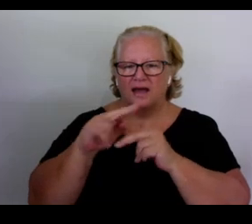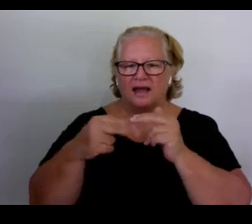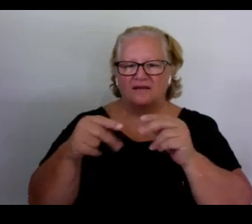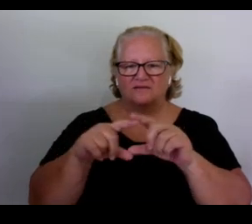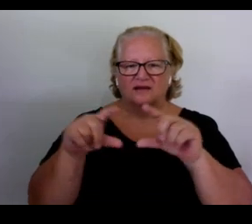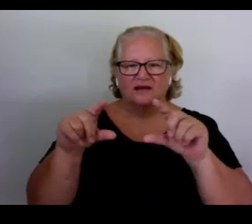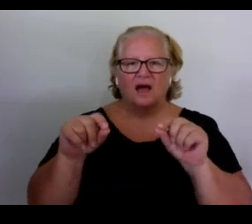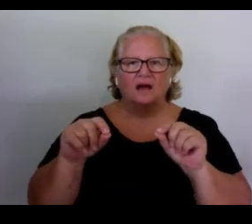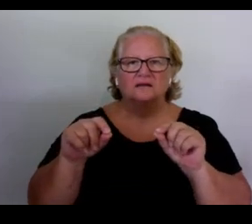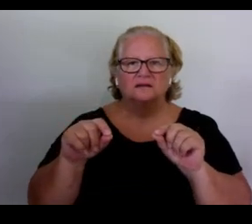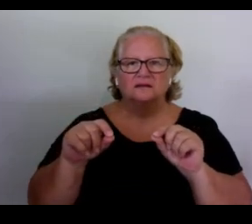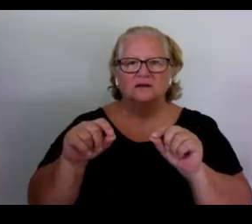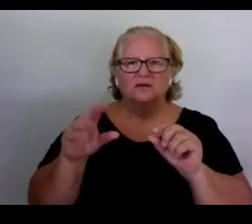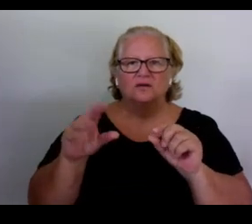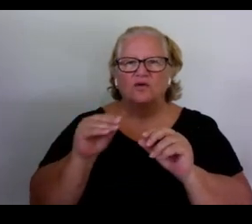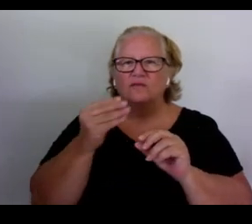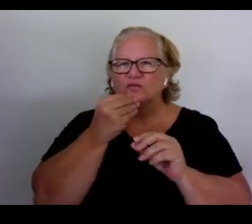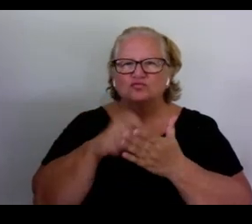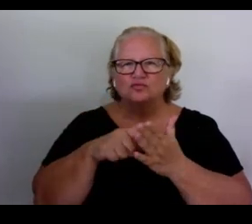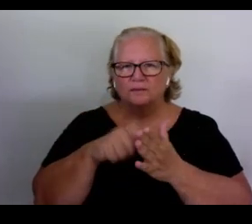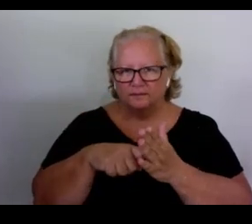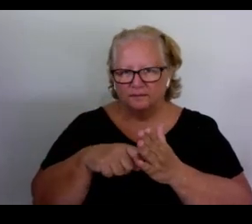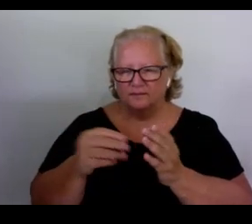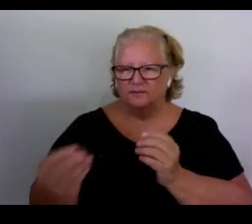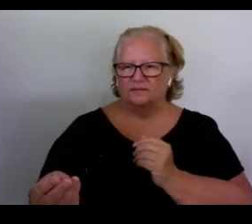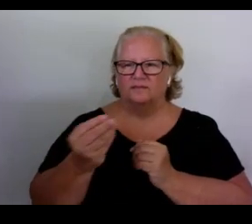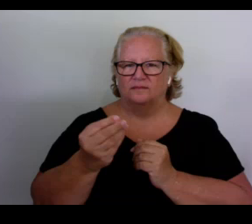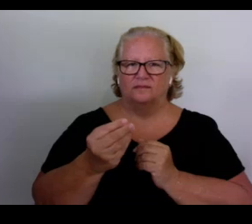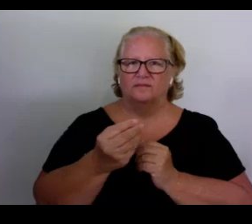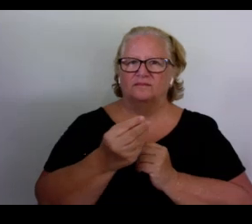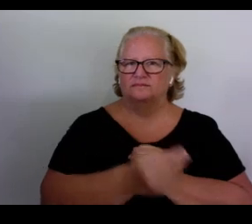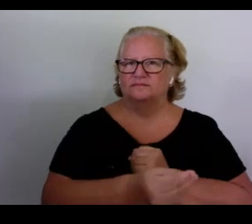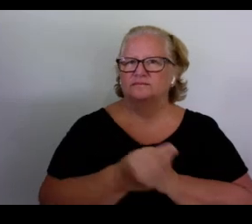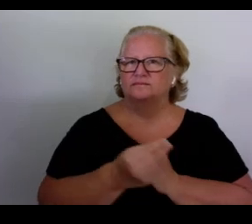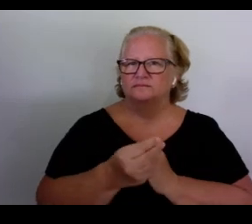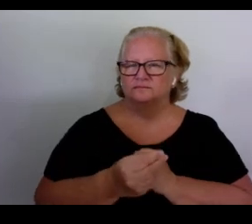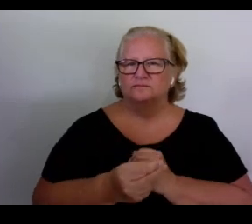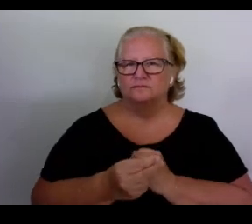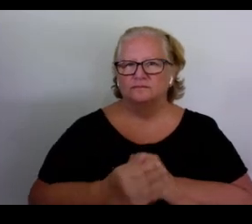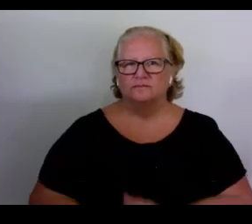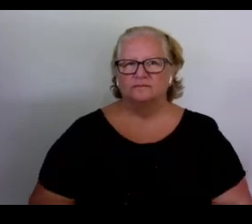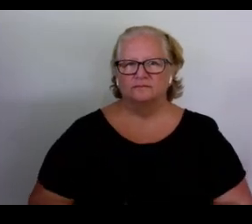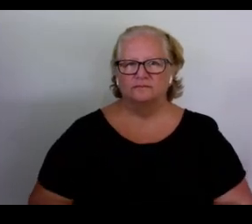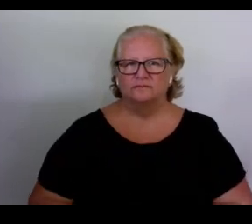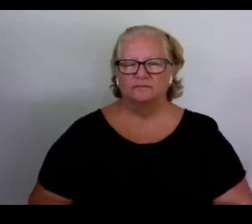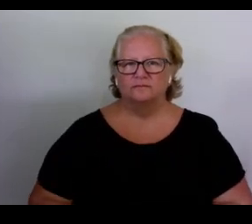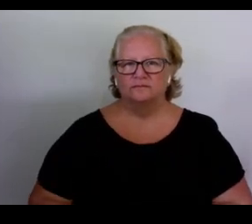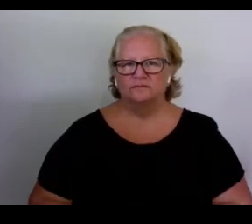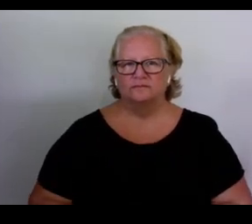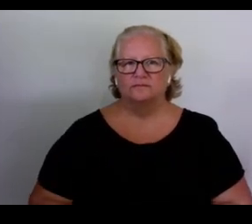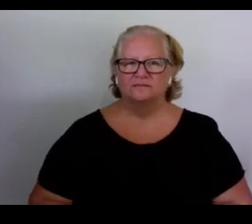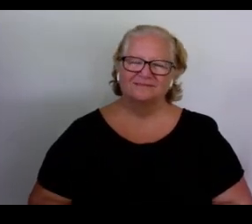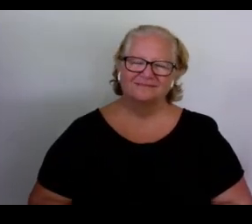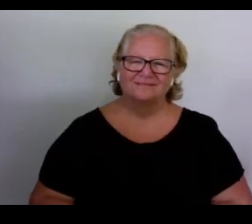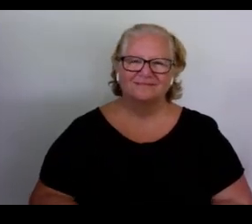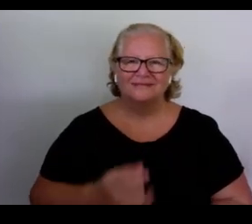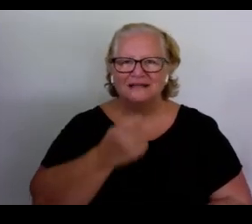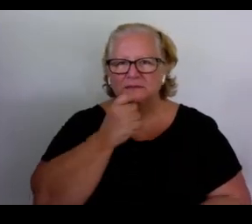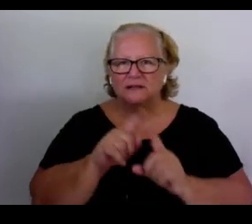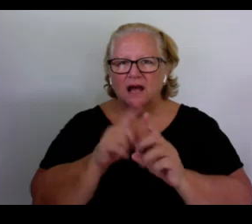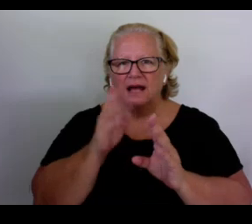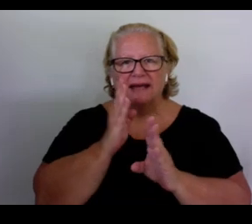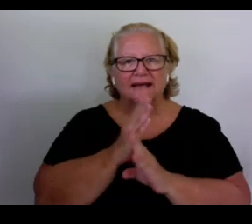Woolies using the money they get from buy now, pay later. So it can often be a bit of a hidden problem that they're using